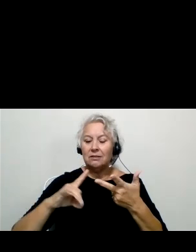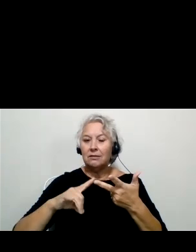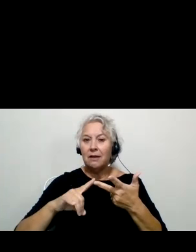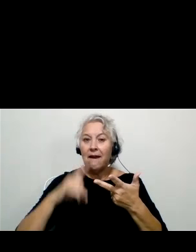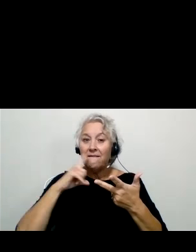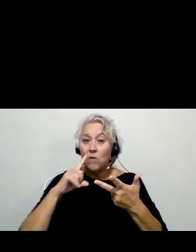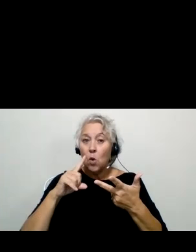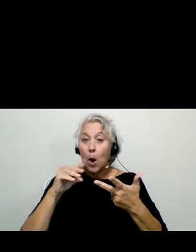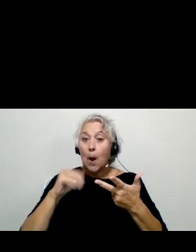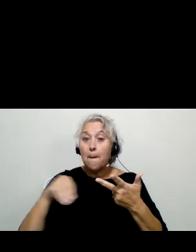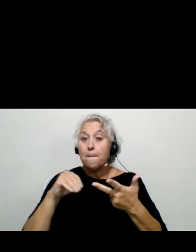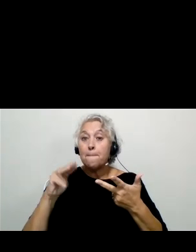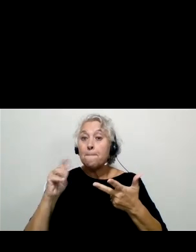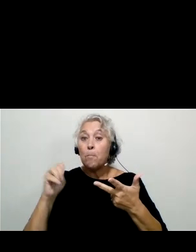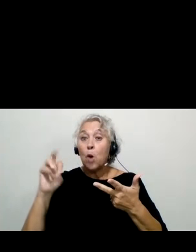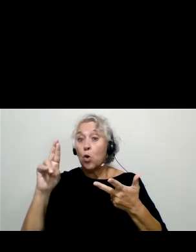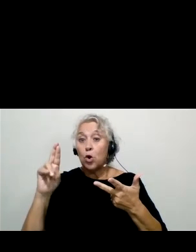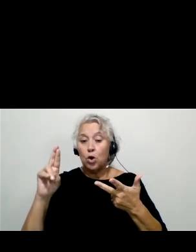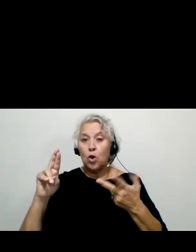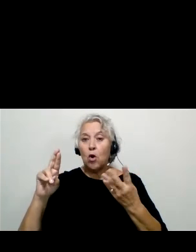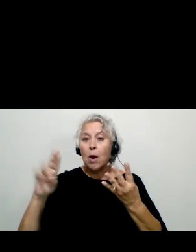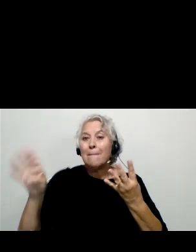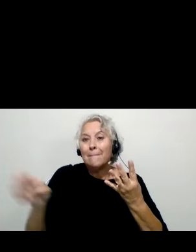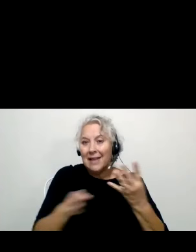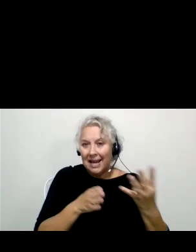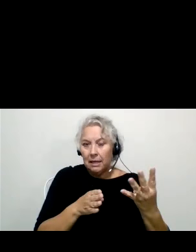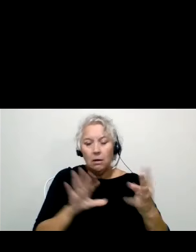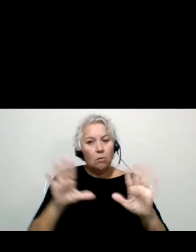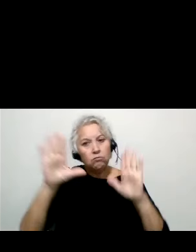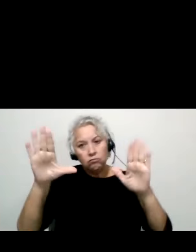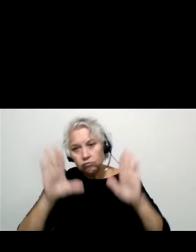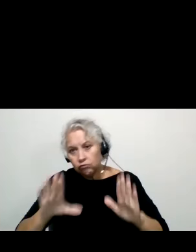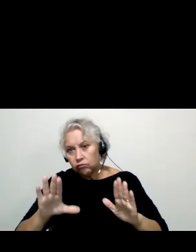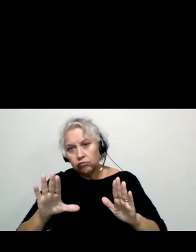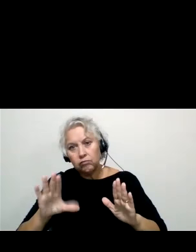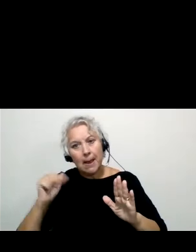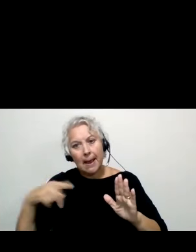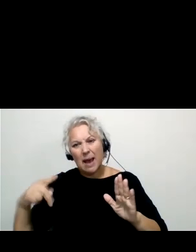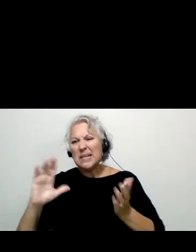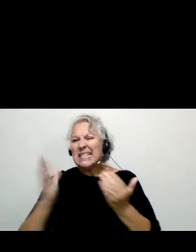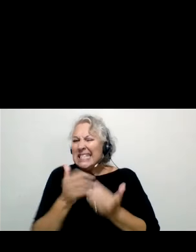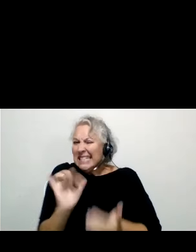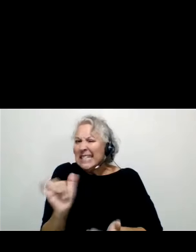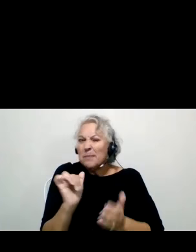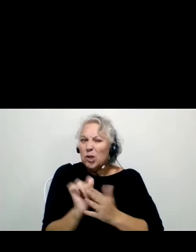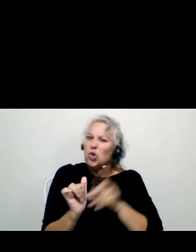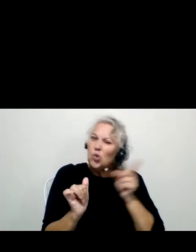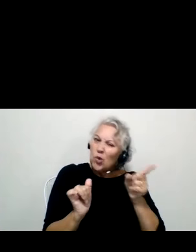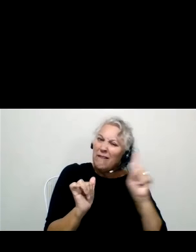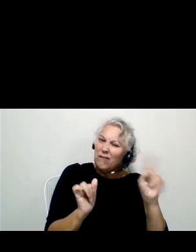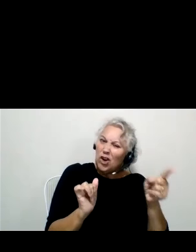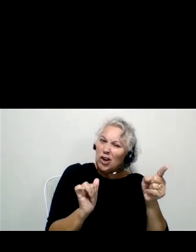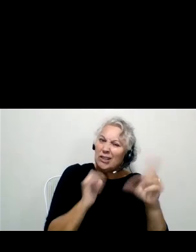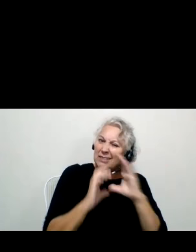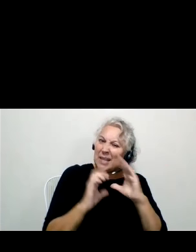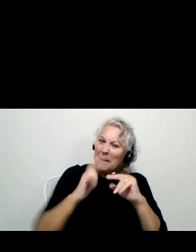Motor Planning. And it's a fabulous app. It is similar to the communication builder, only because it's